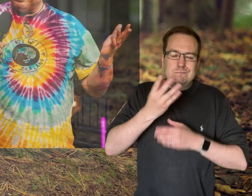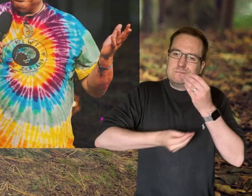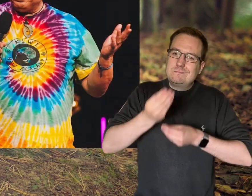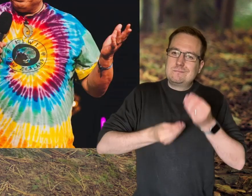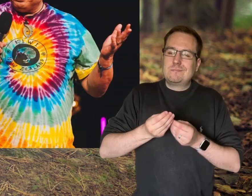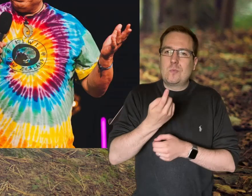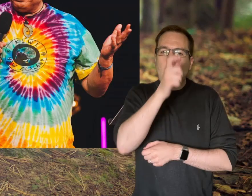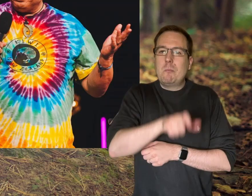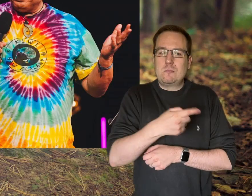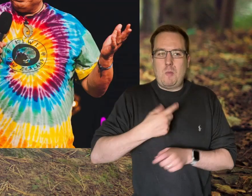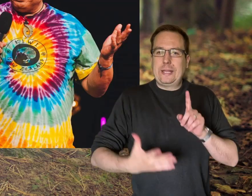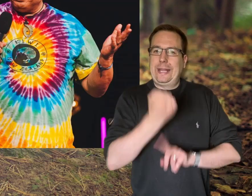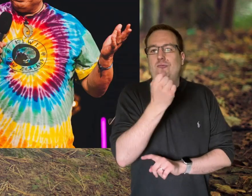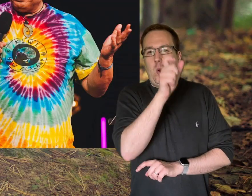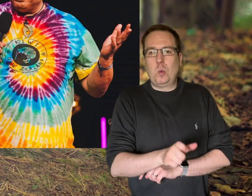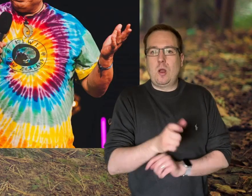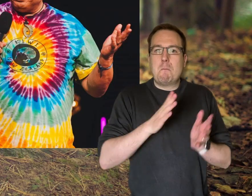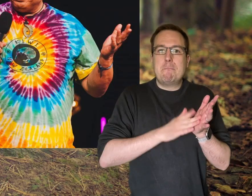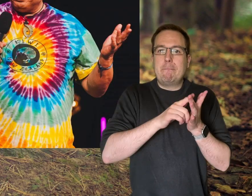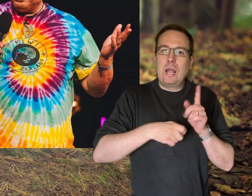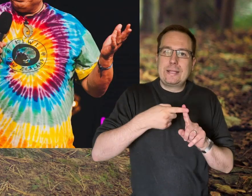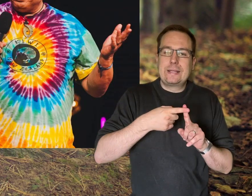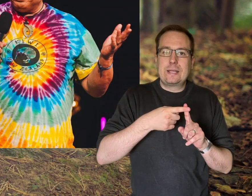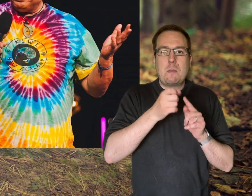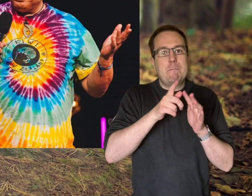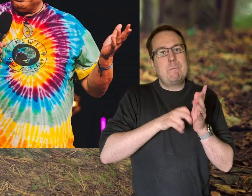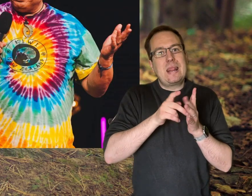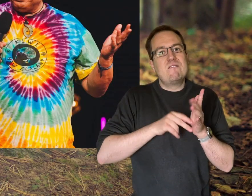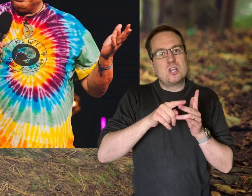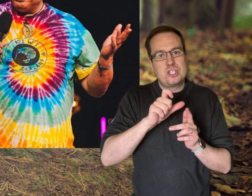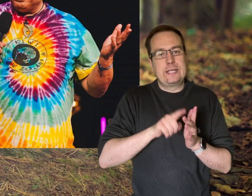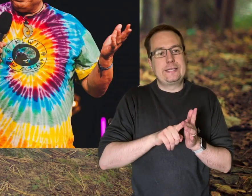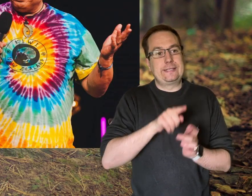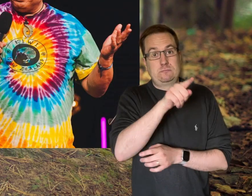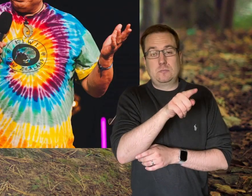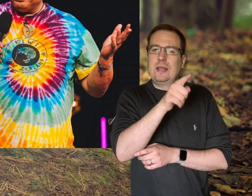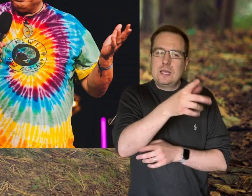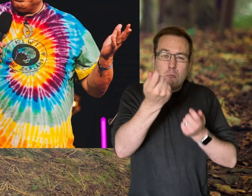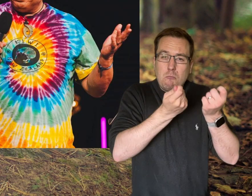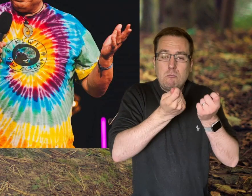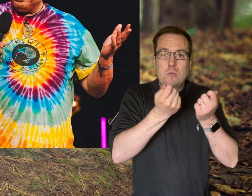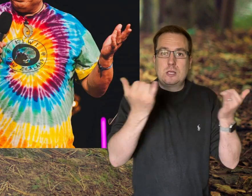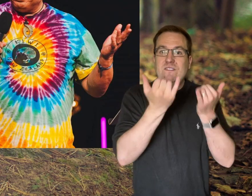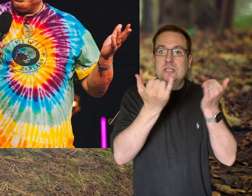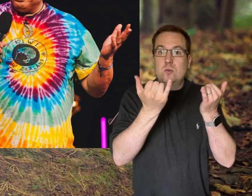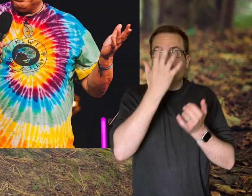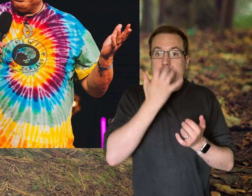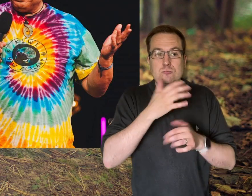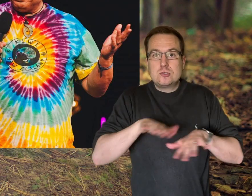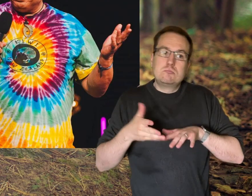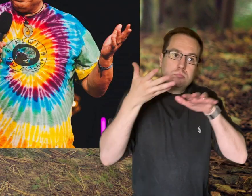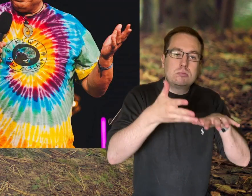called Mike Pilavachi ran a Christian festival for teenagers called Soul Survivor. I've only met Mike a couple of